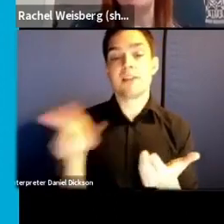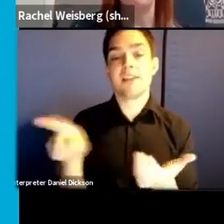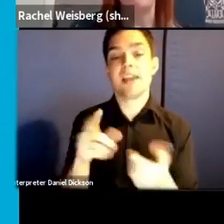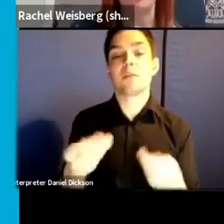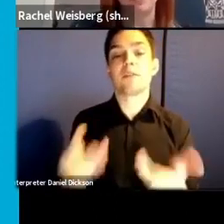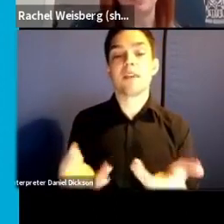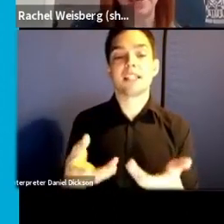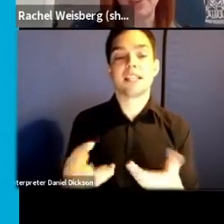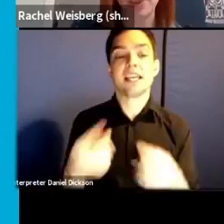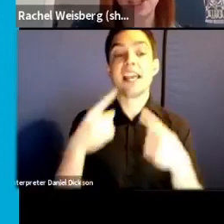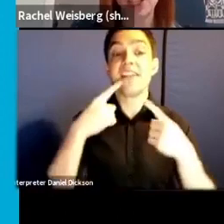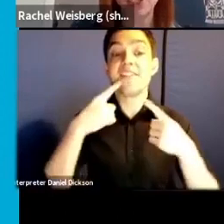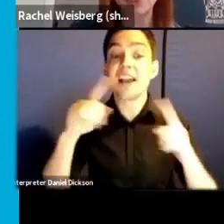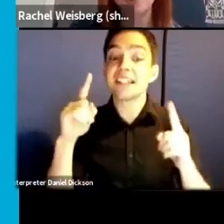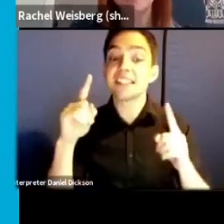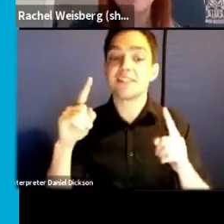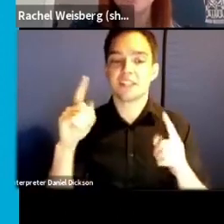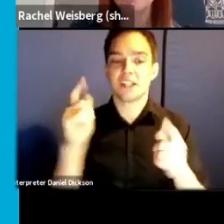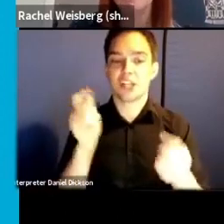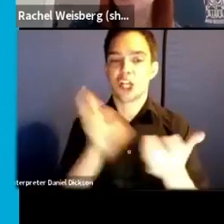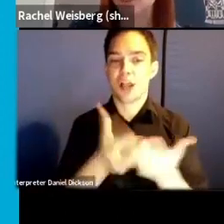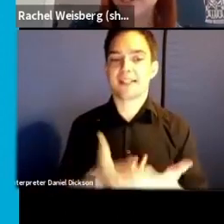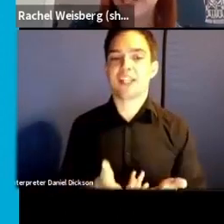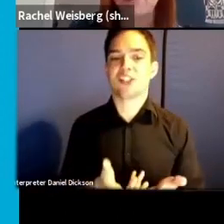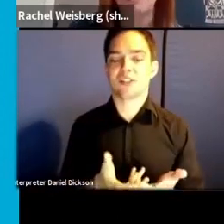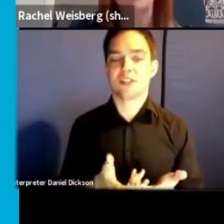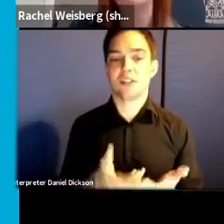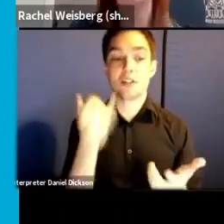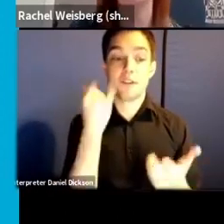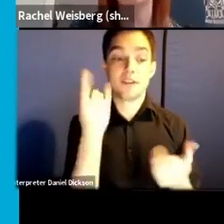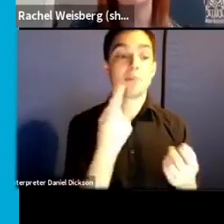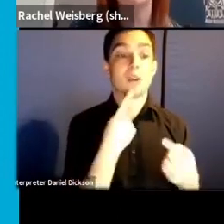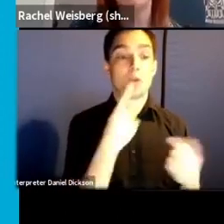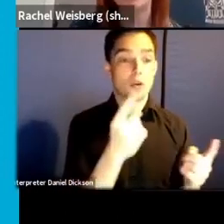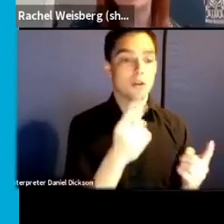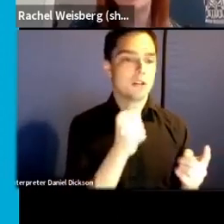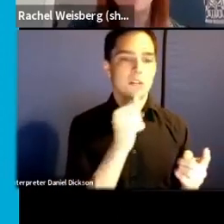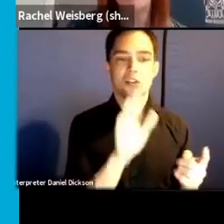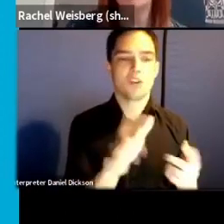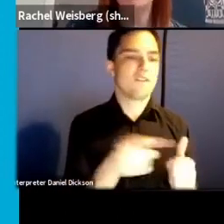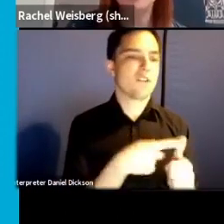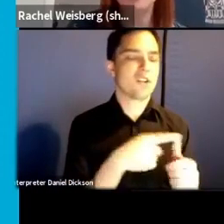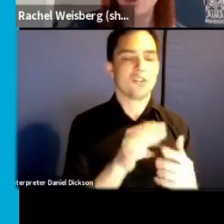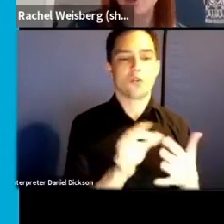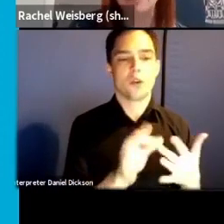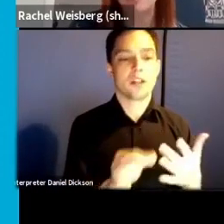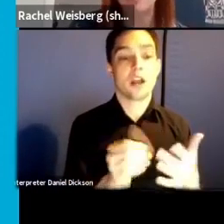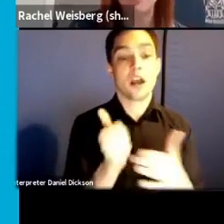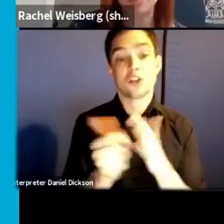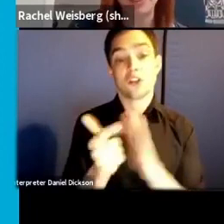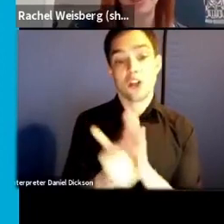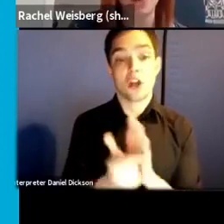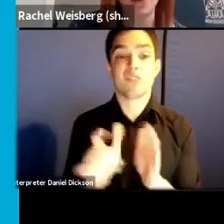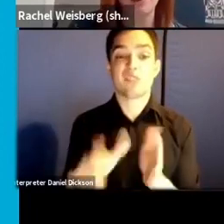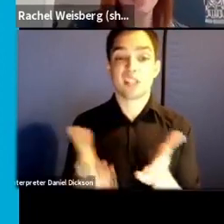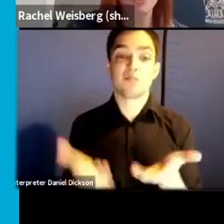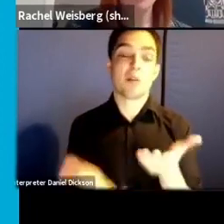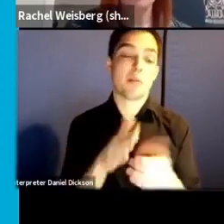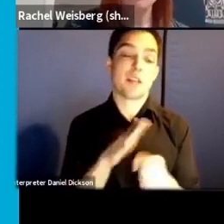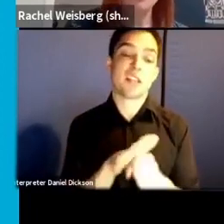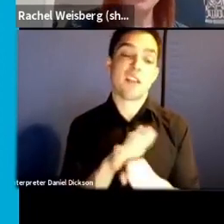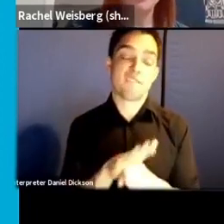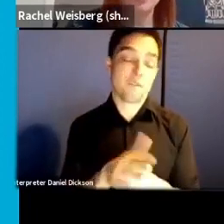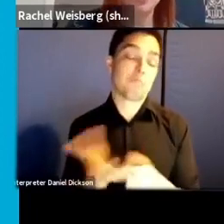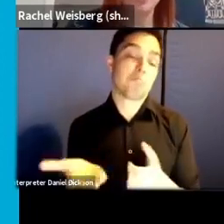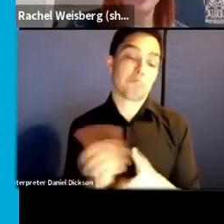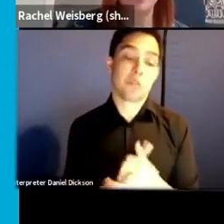an effective accommodation. So if something would work, even if it's not your first choice, under the law, that's probably enough. So